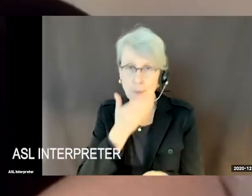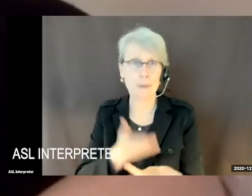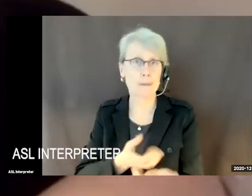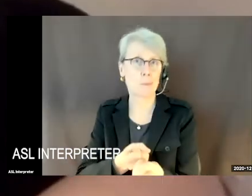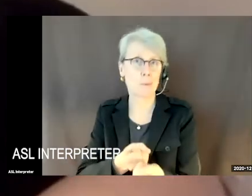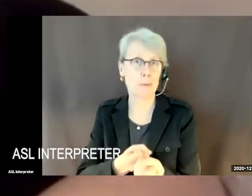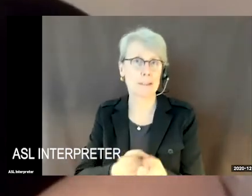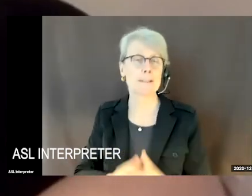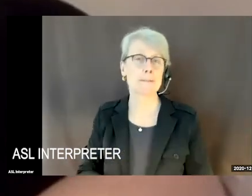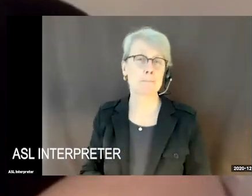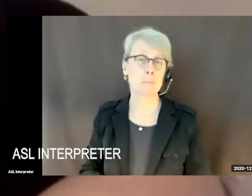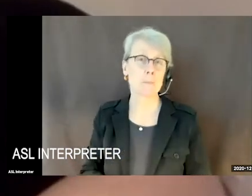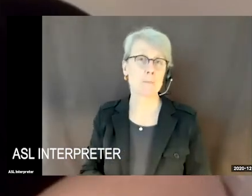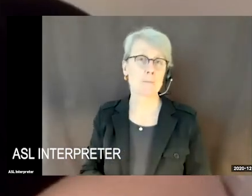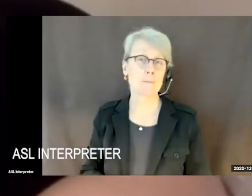little support to healthcare.